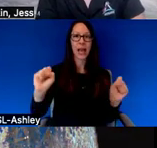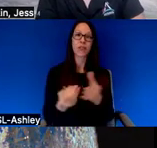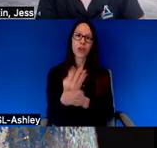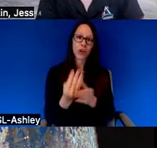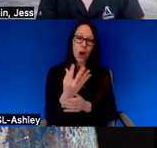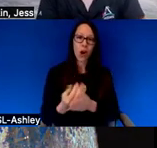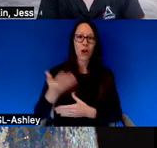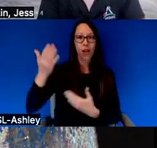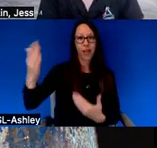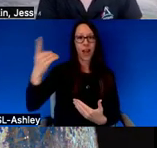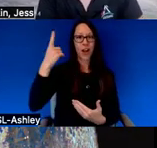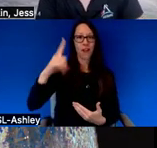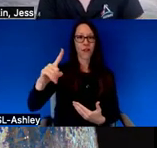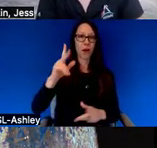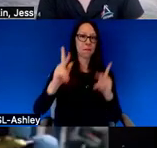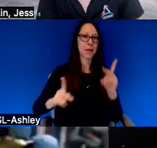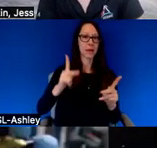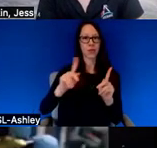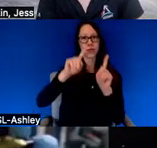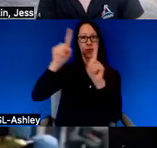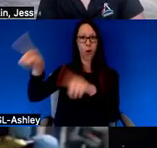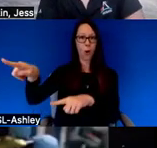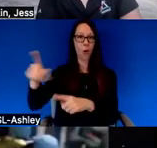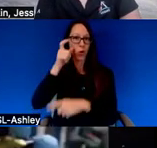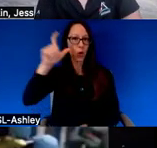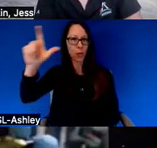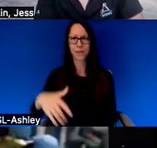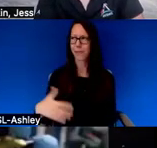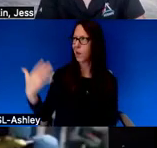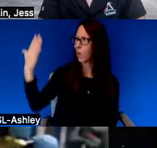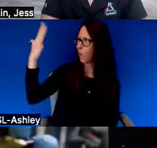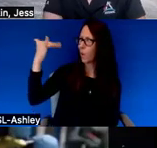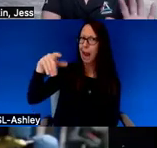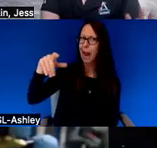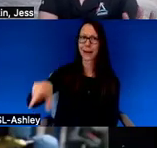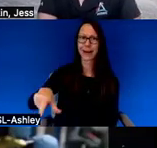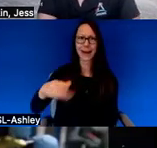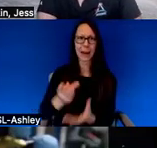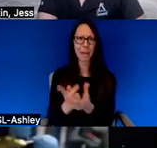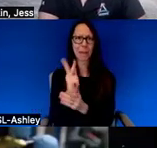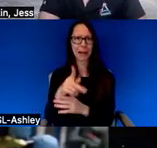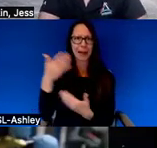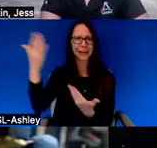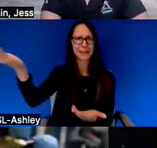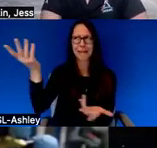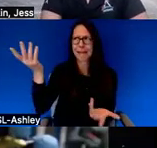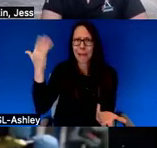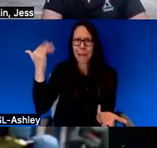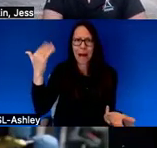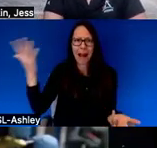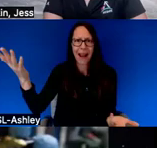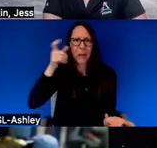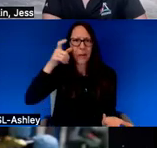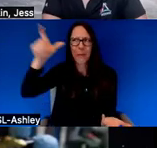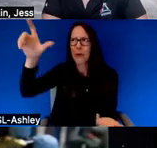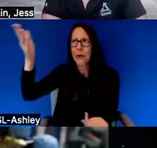Now, you may be asking yourself, why do we need plants in space? Well, this is just a few of the reasons. There's quite a bit, but the number